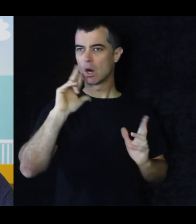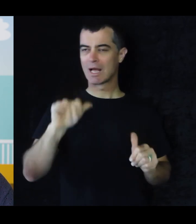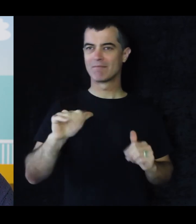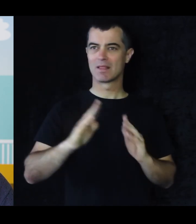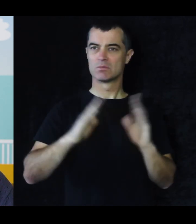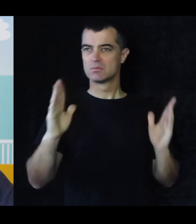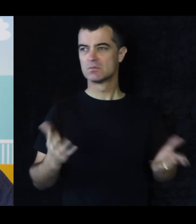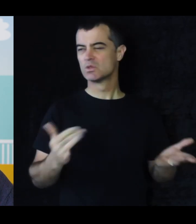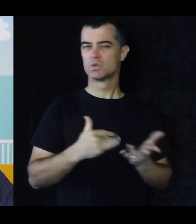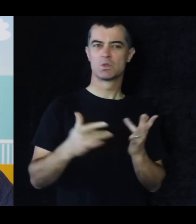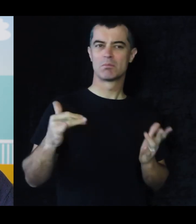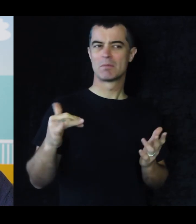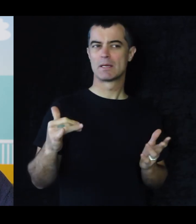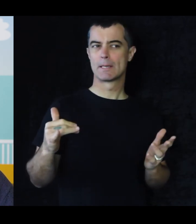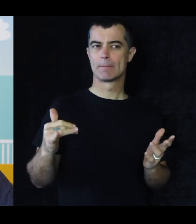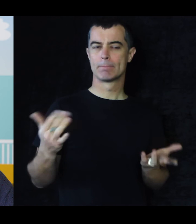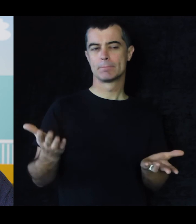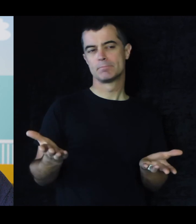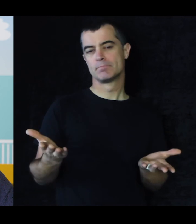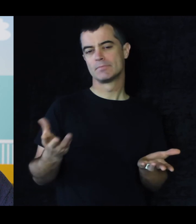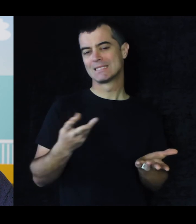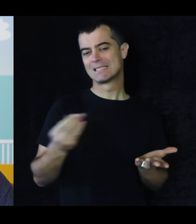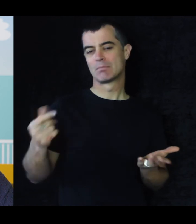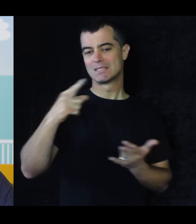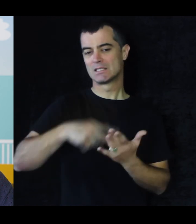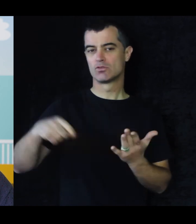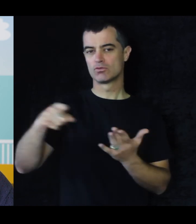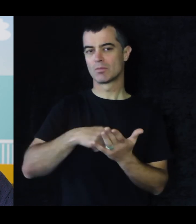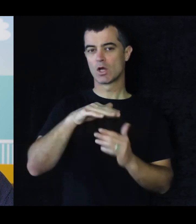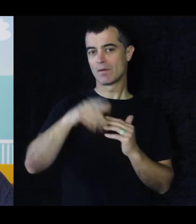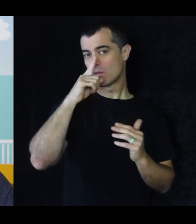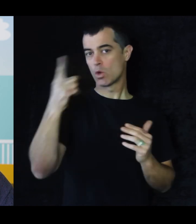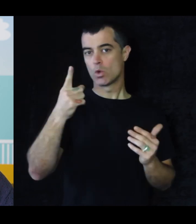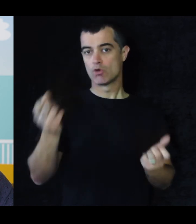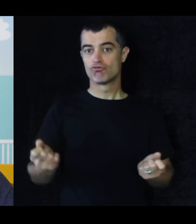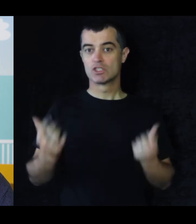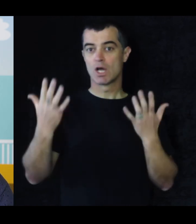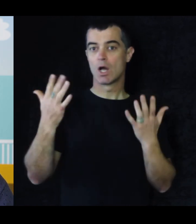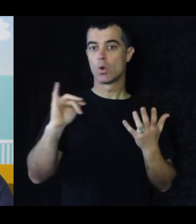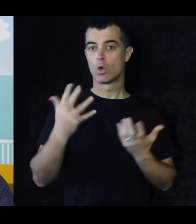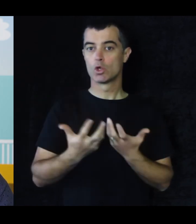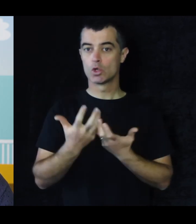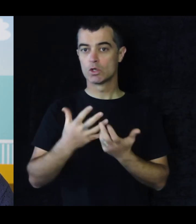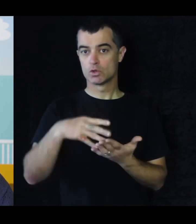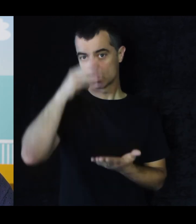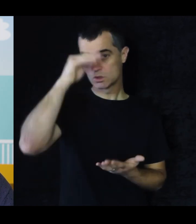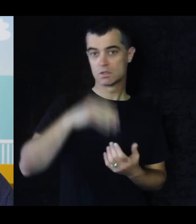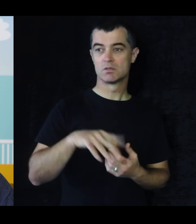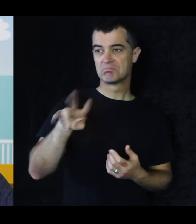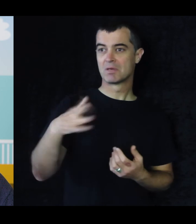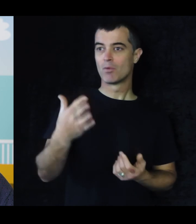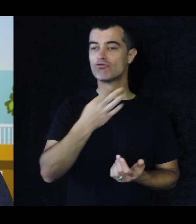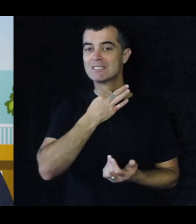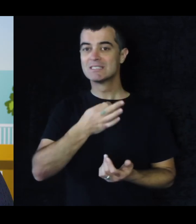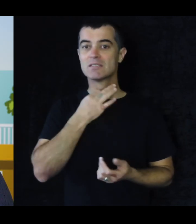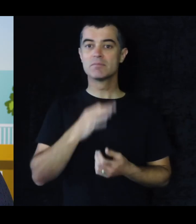care of the place. So there might be some discrimination against retirees as well as sort of uni students. It might be viewed as more of a